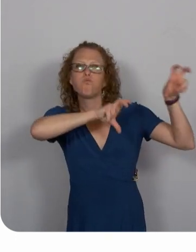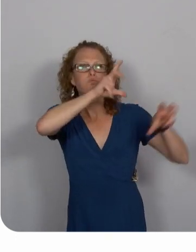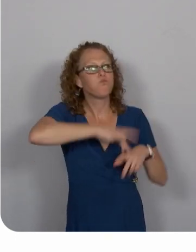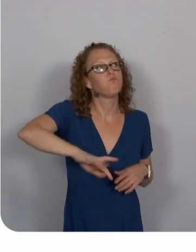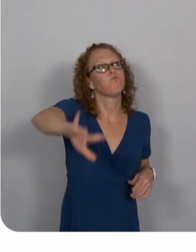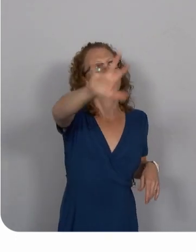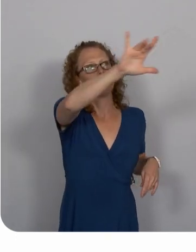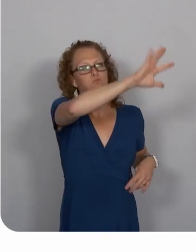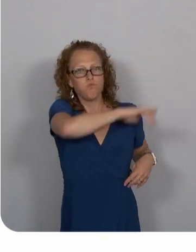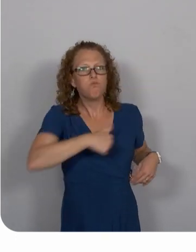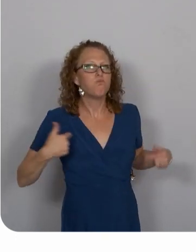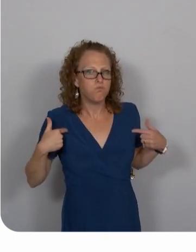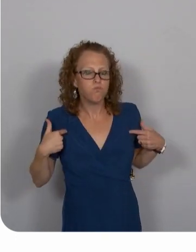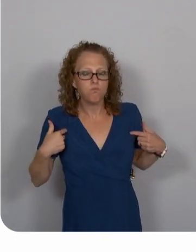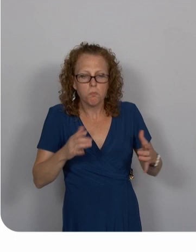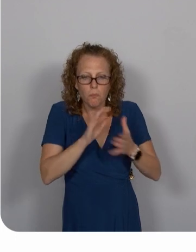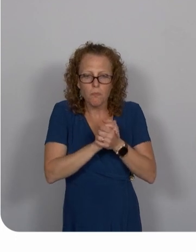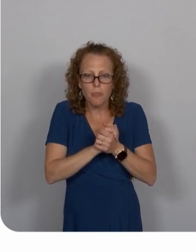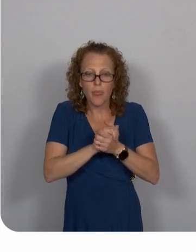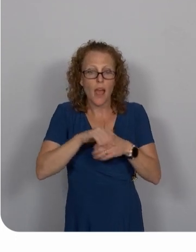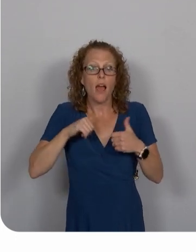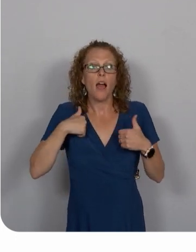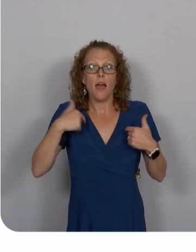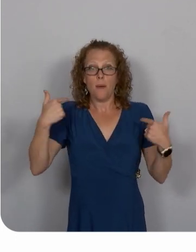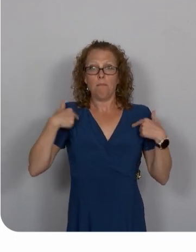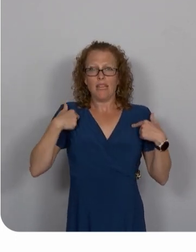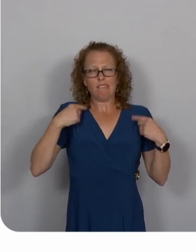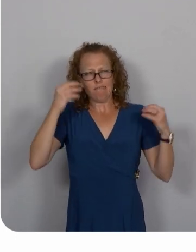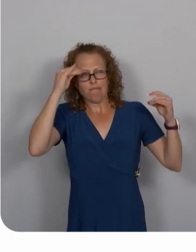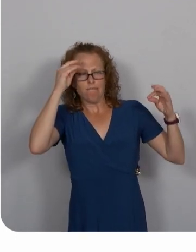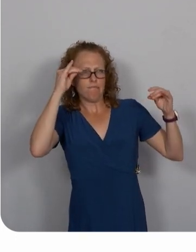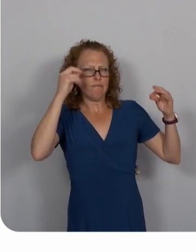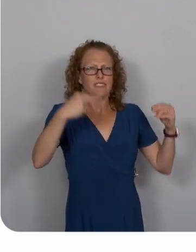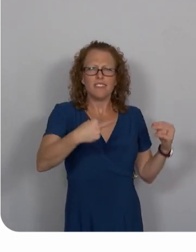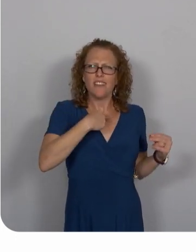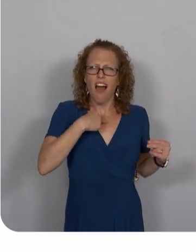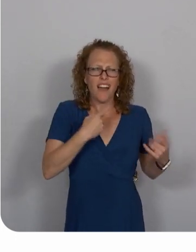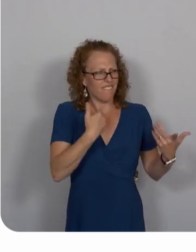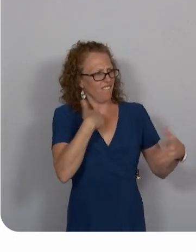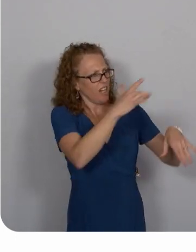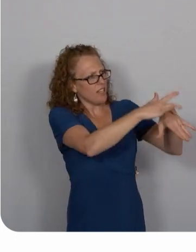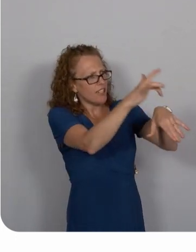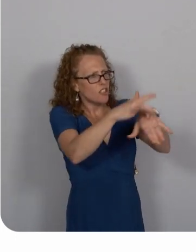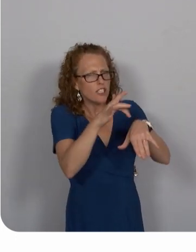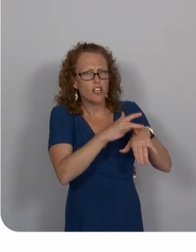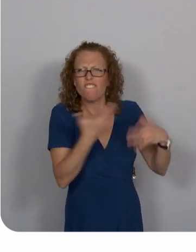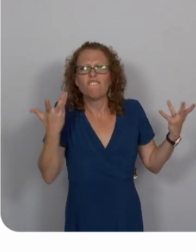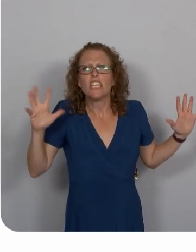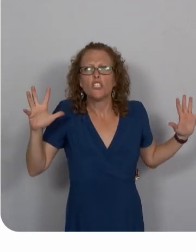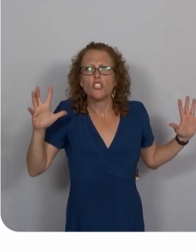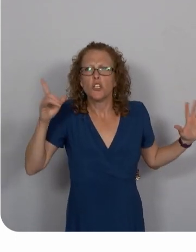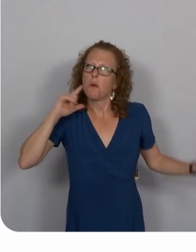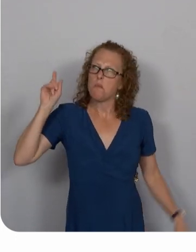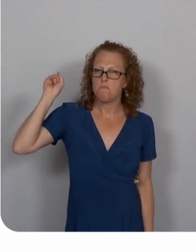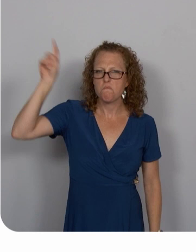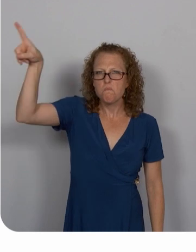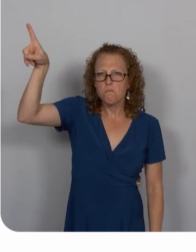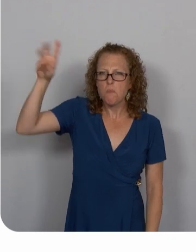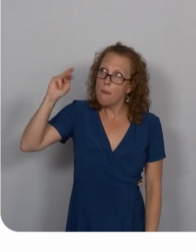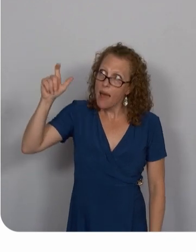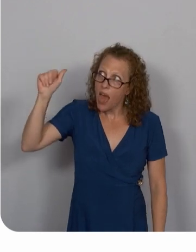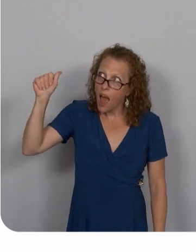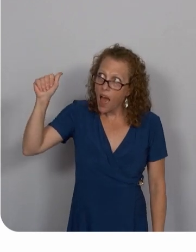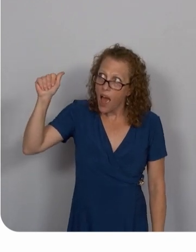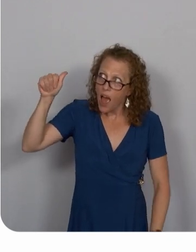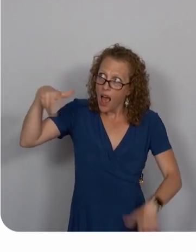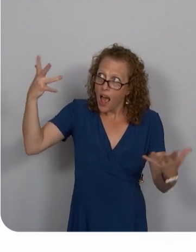though, Meta AI can help me come up with ideas for where to go. Hey Meta, what's a